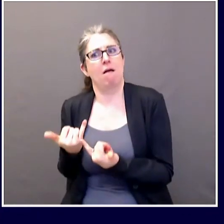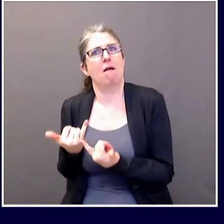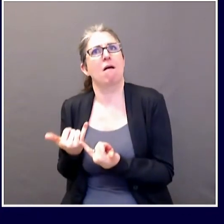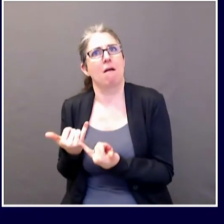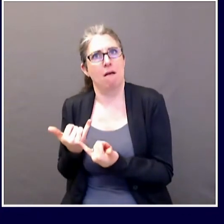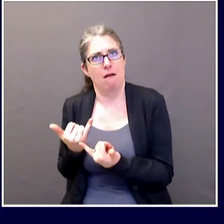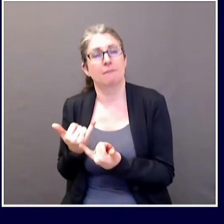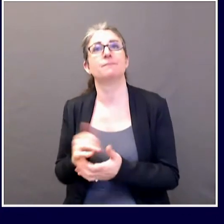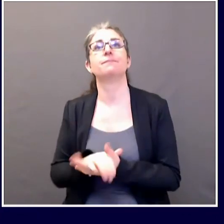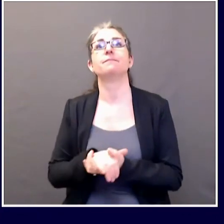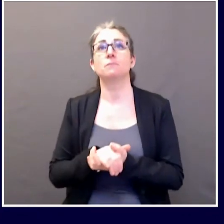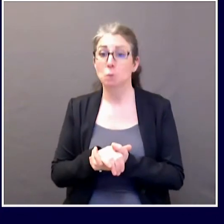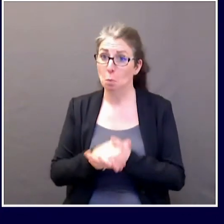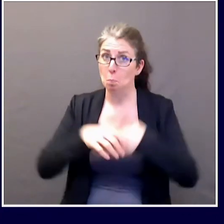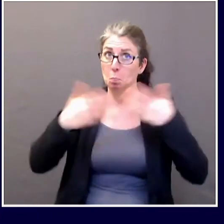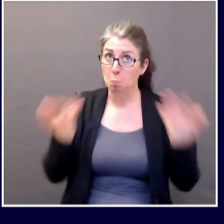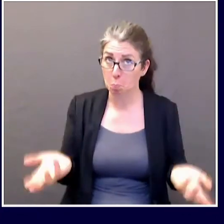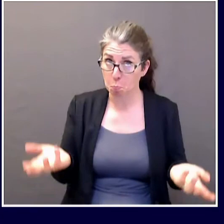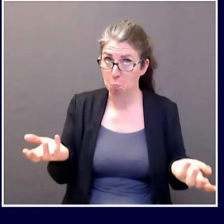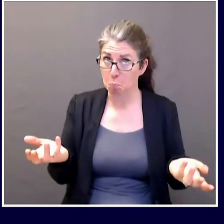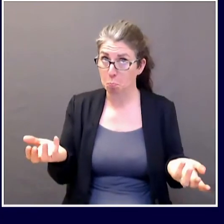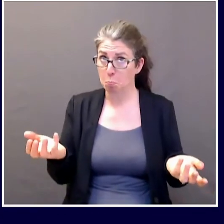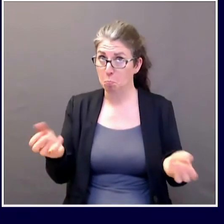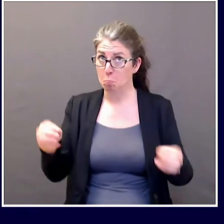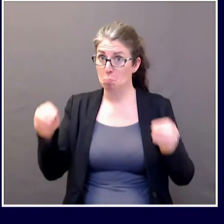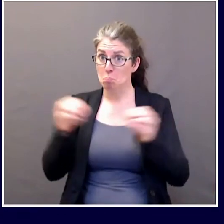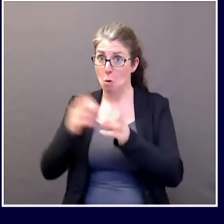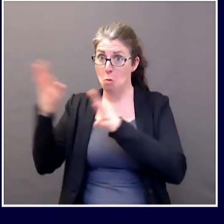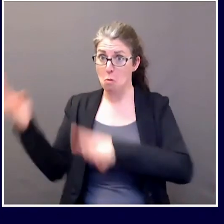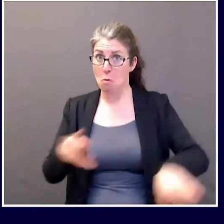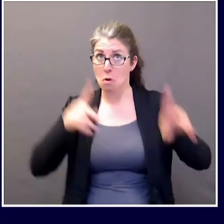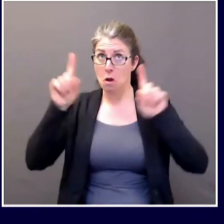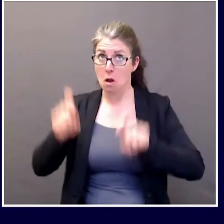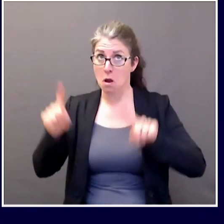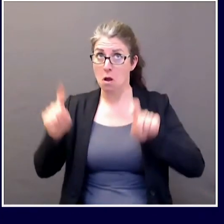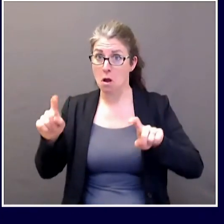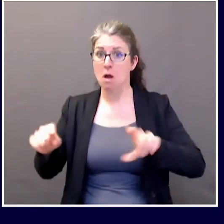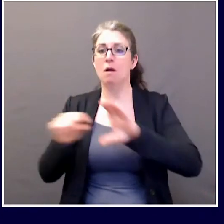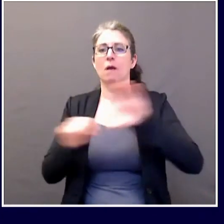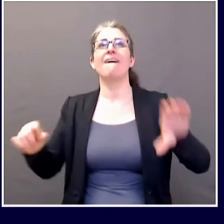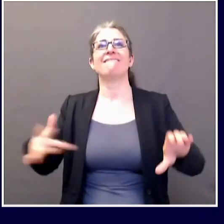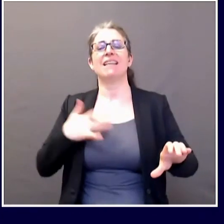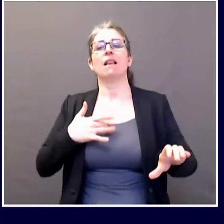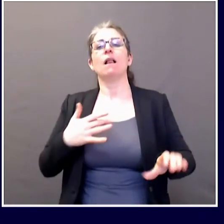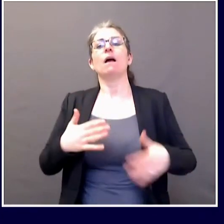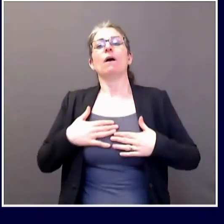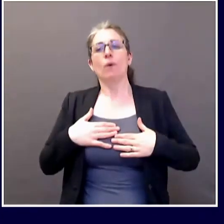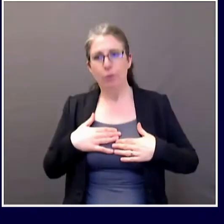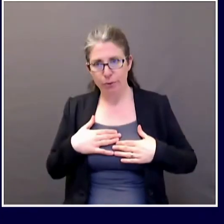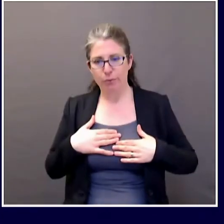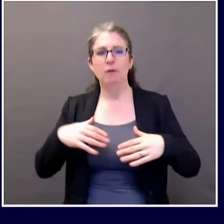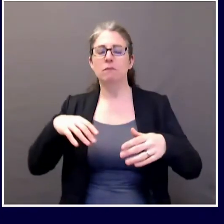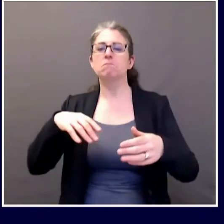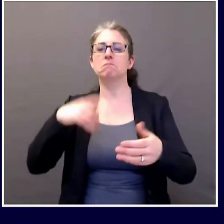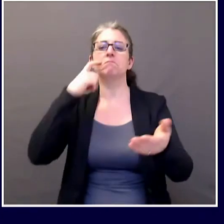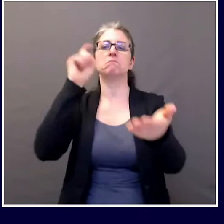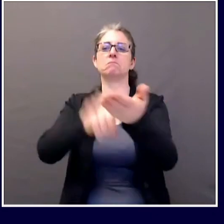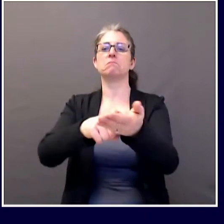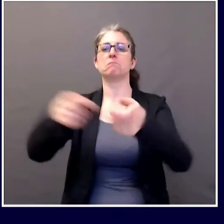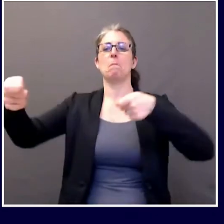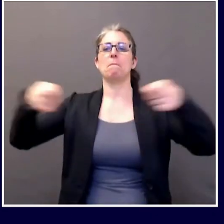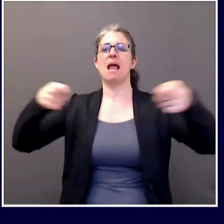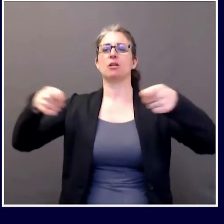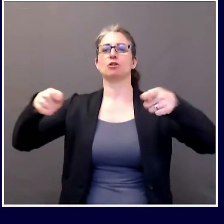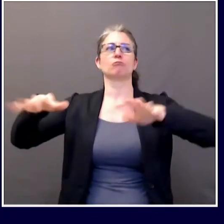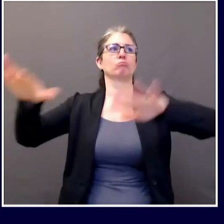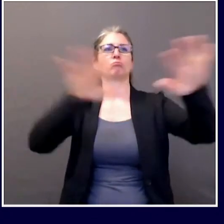volume, although there have been fluctuations. But because we are doing more testing than we were before, it increases my confidence